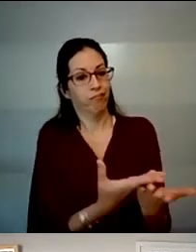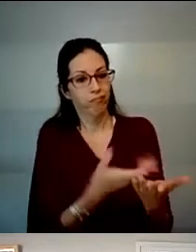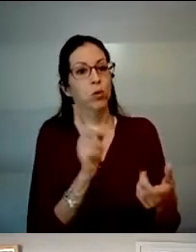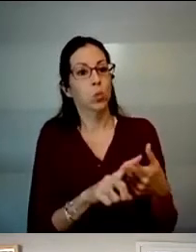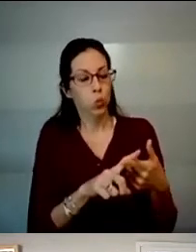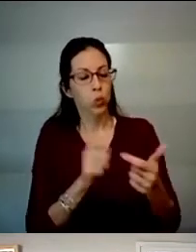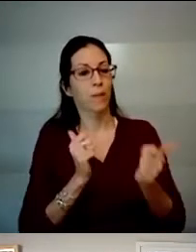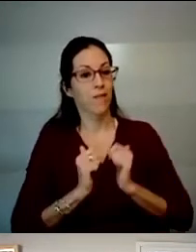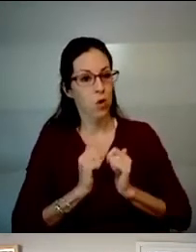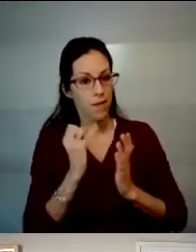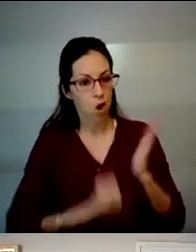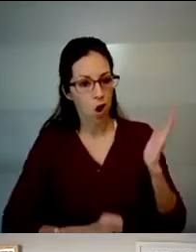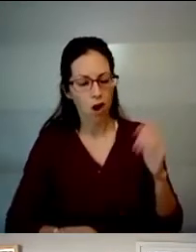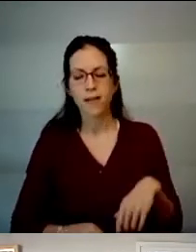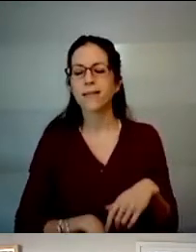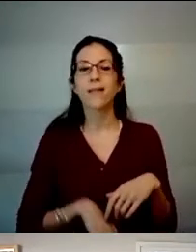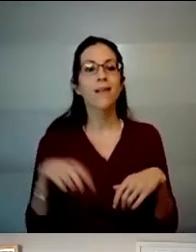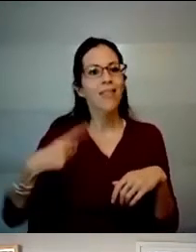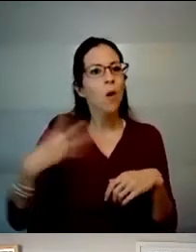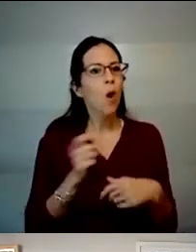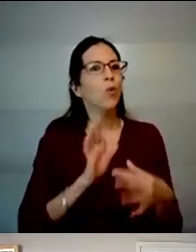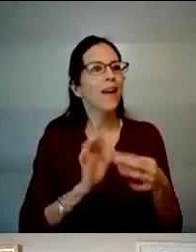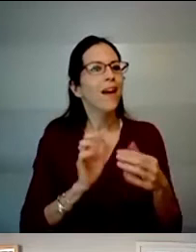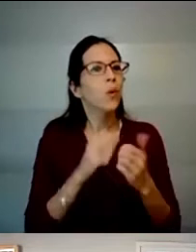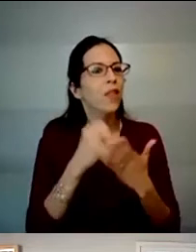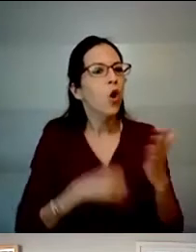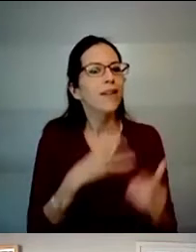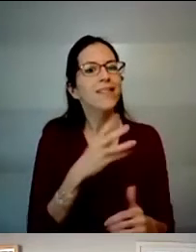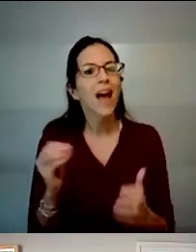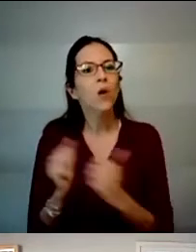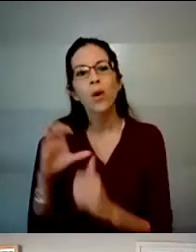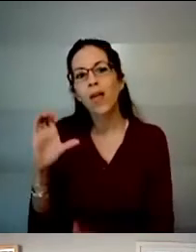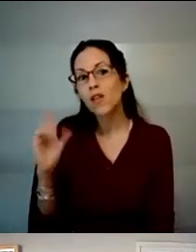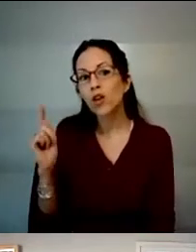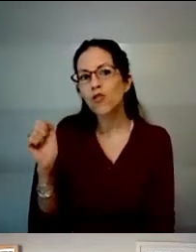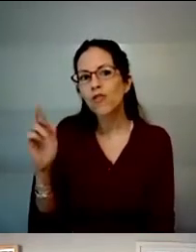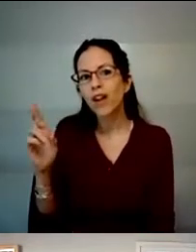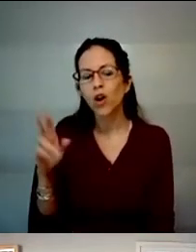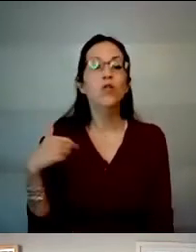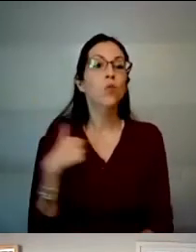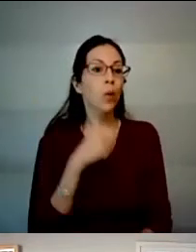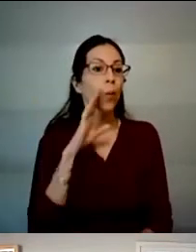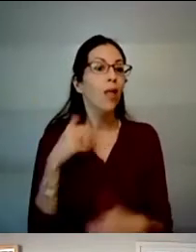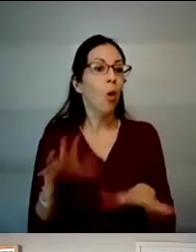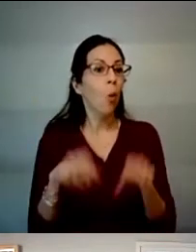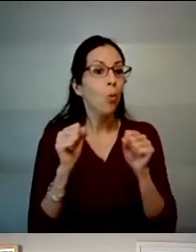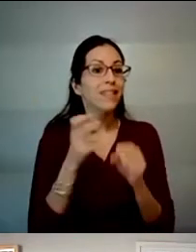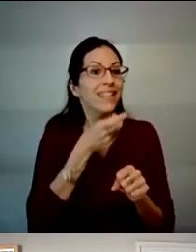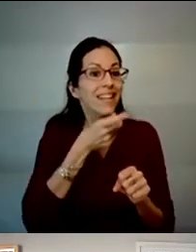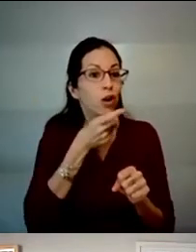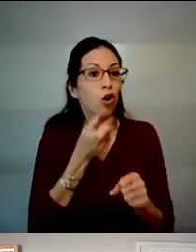the artists. So I was, you know, I was doing, we had a dinner every year connected